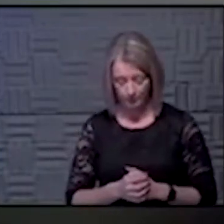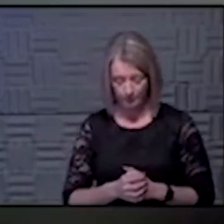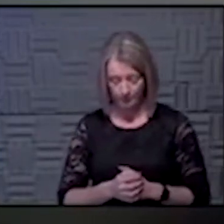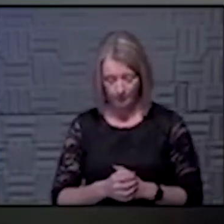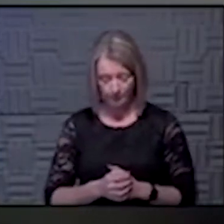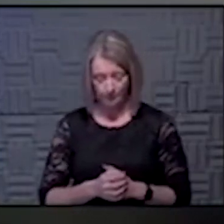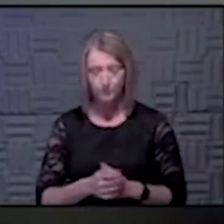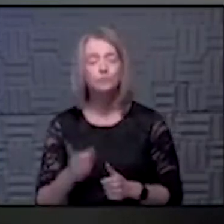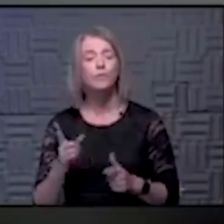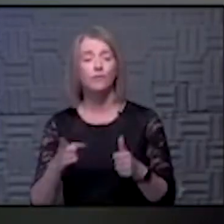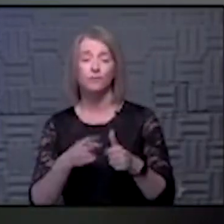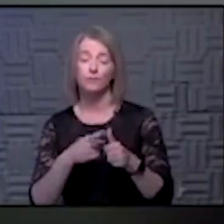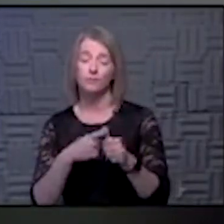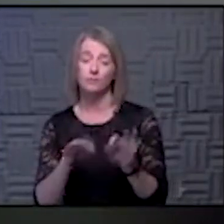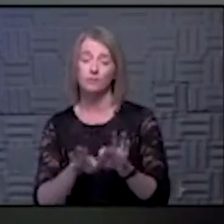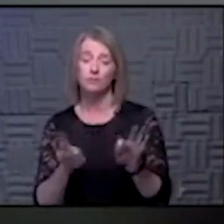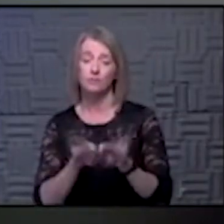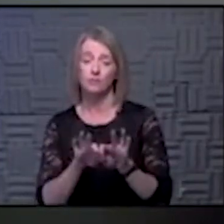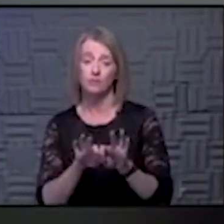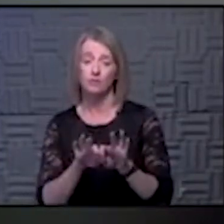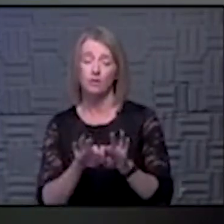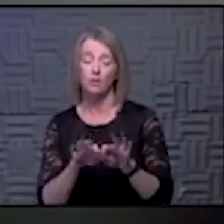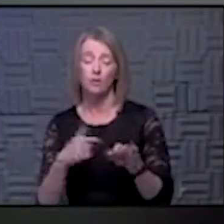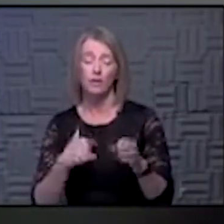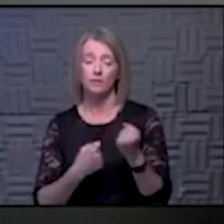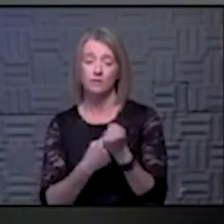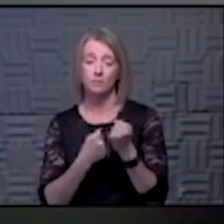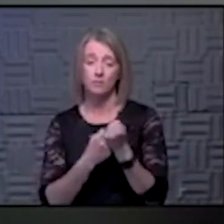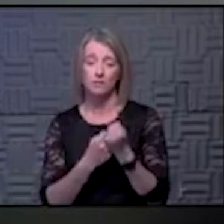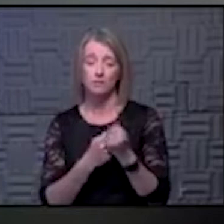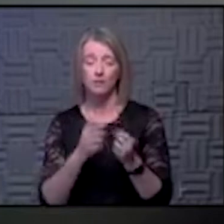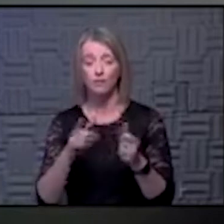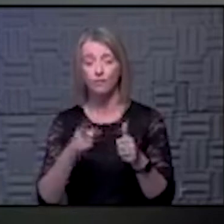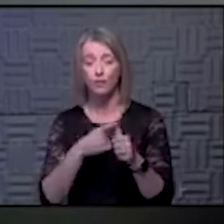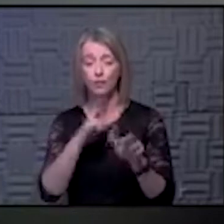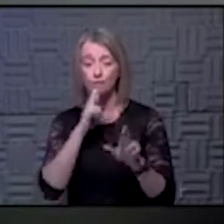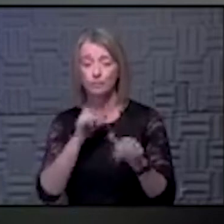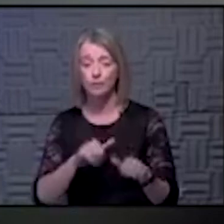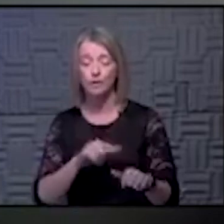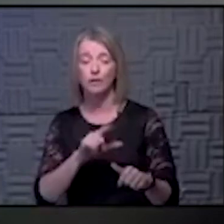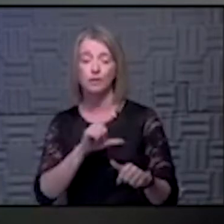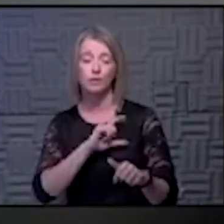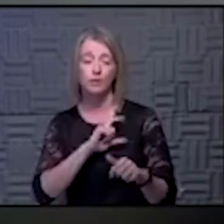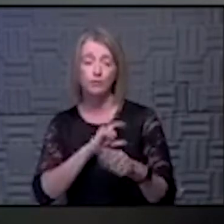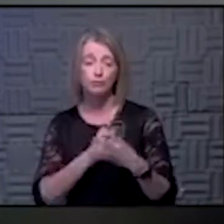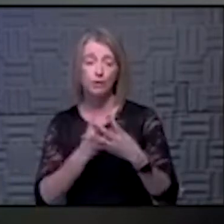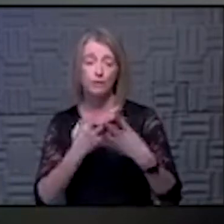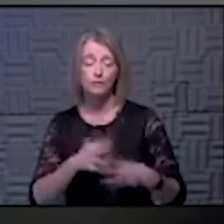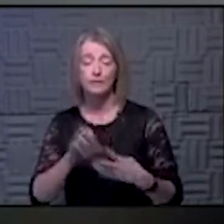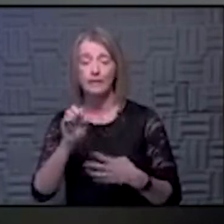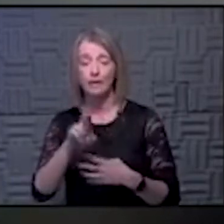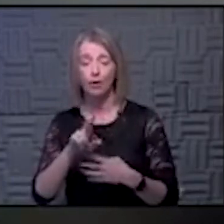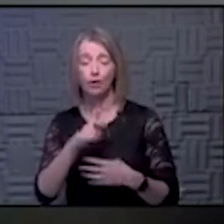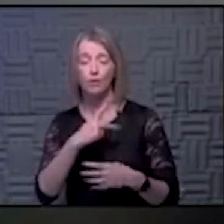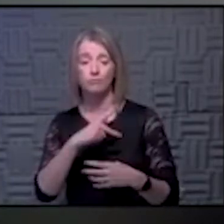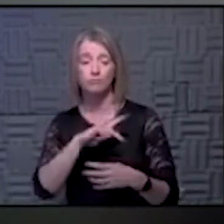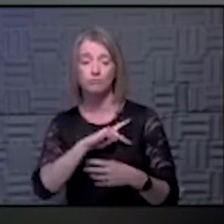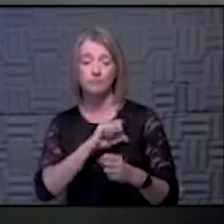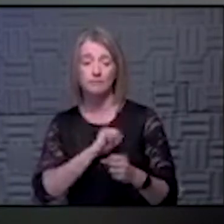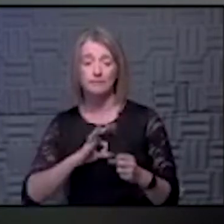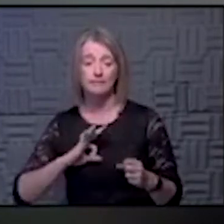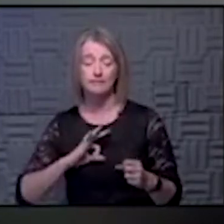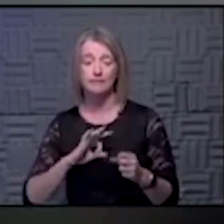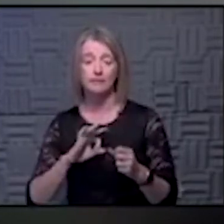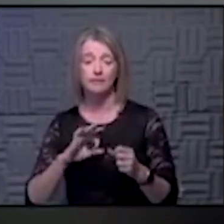always supported a multitude of professions, such as first responders, corrections officers, dispatchers, ER personnel. Our definition